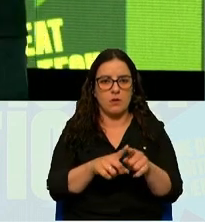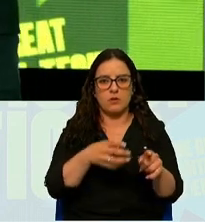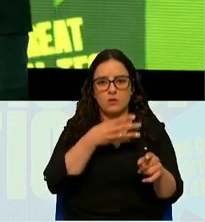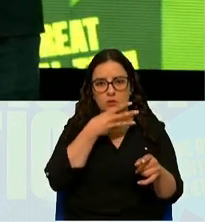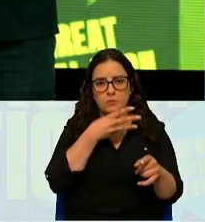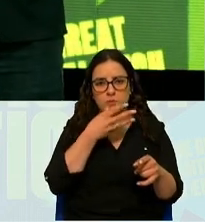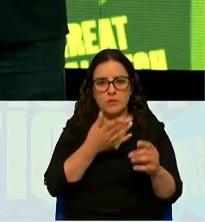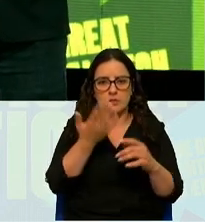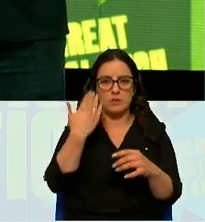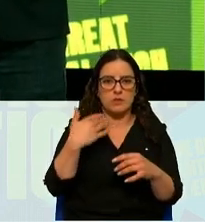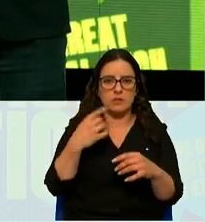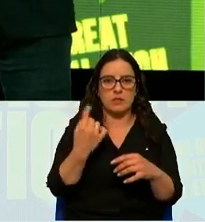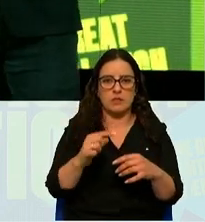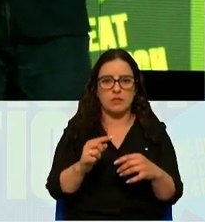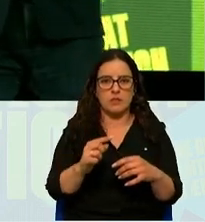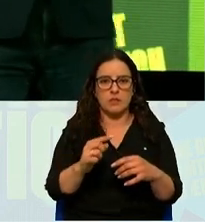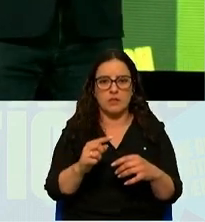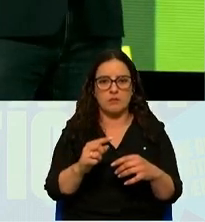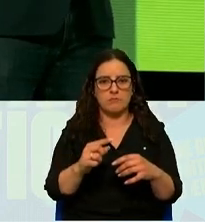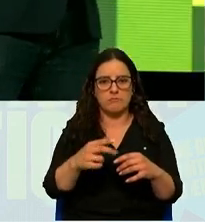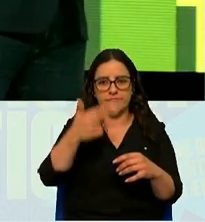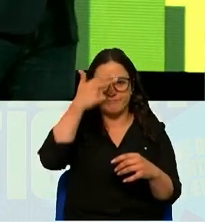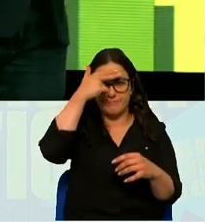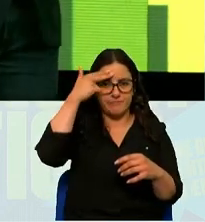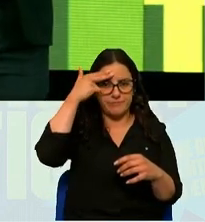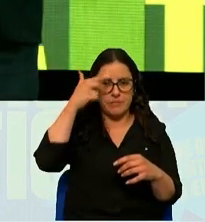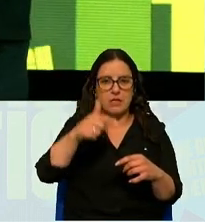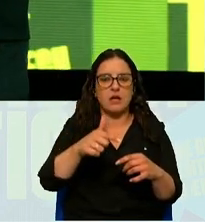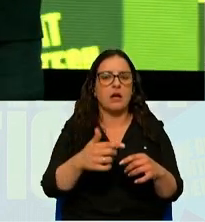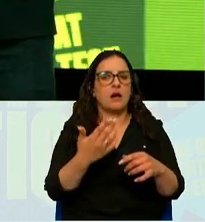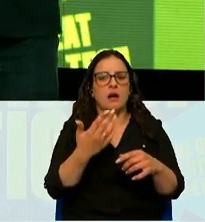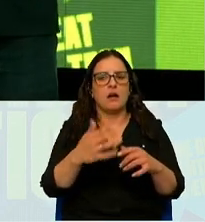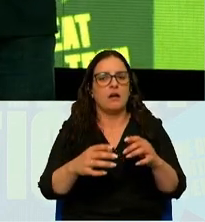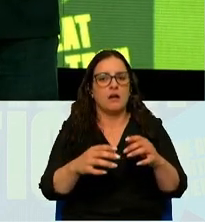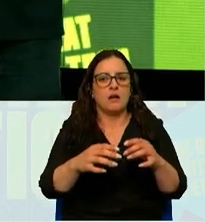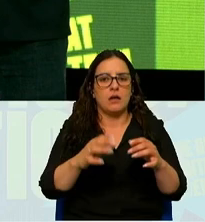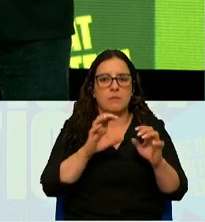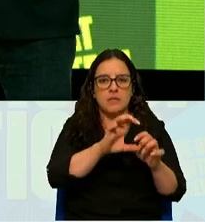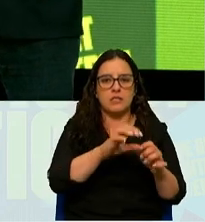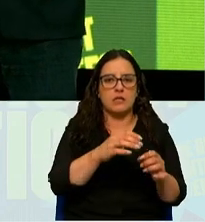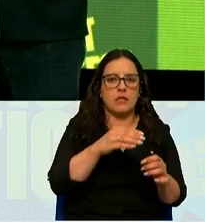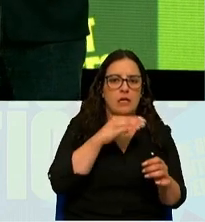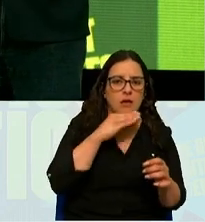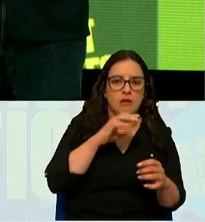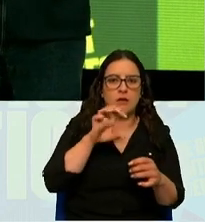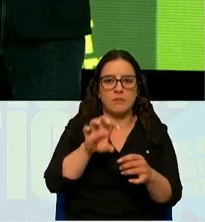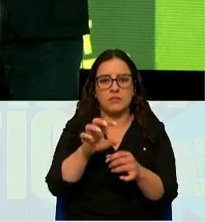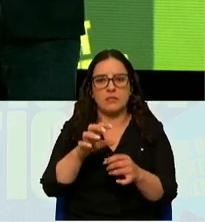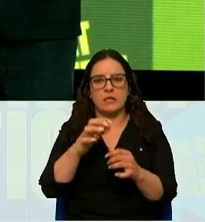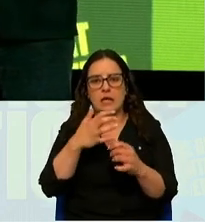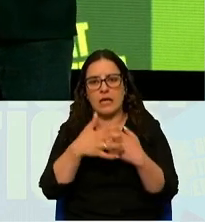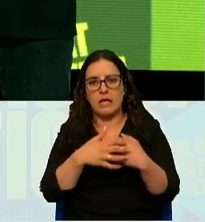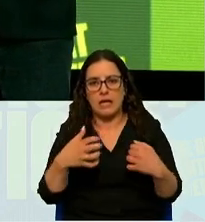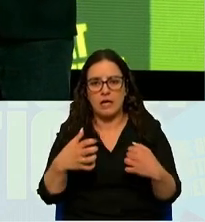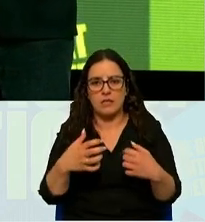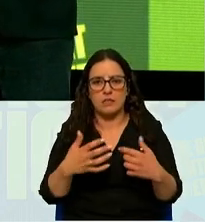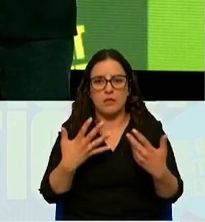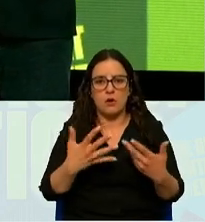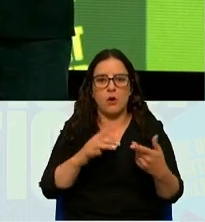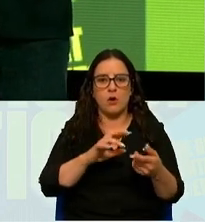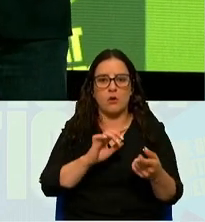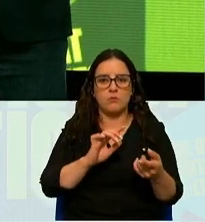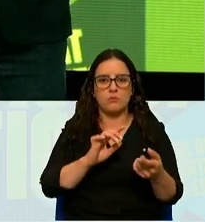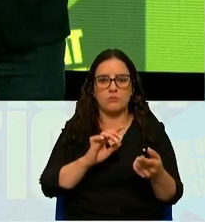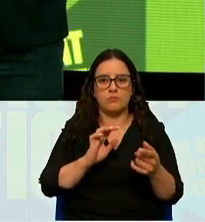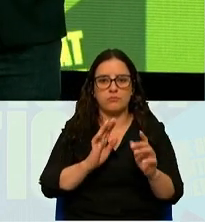you have a labeled data set with images of dogs and cats, instead of that, we use entire data sets